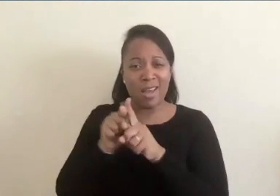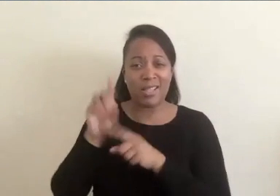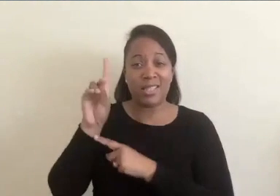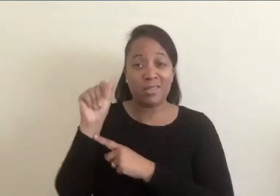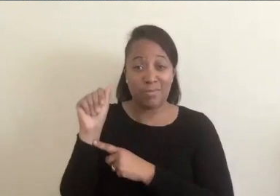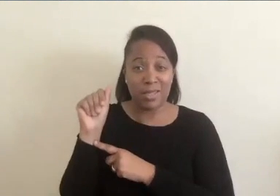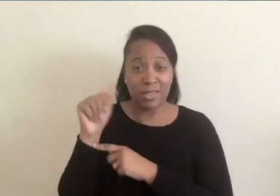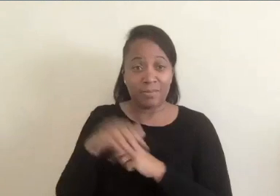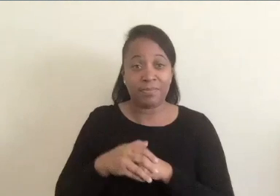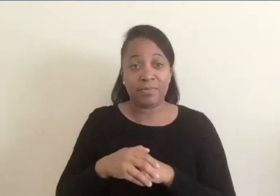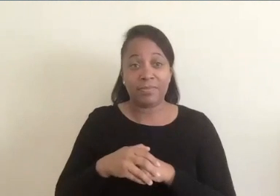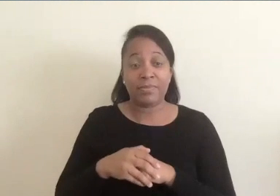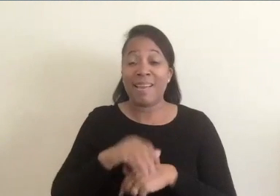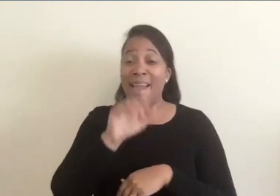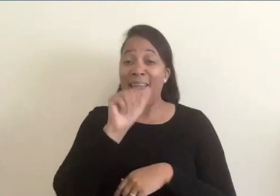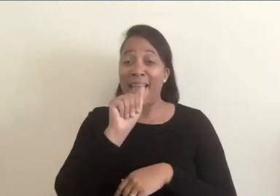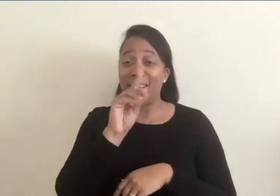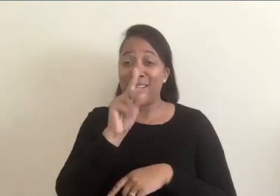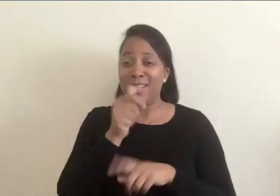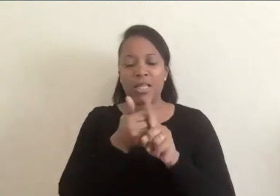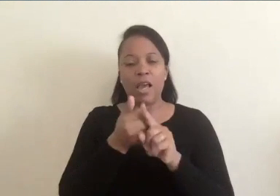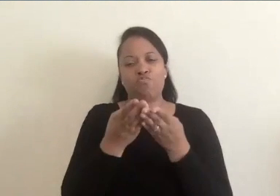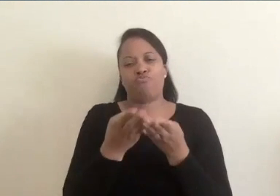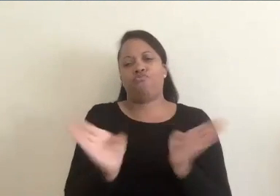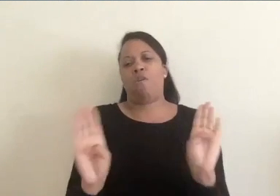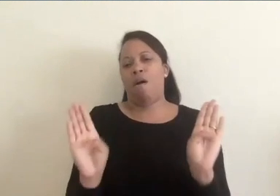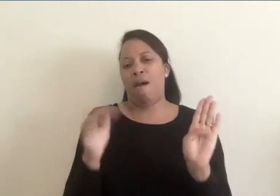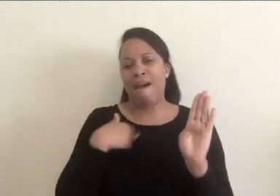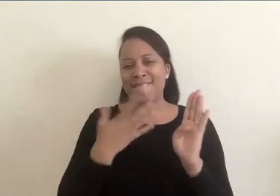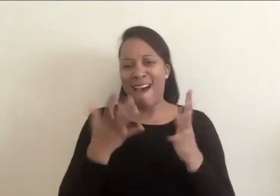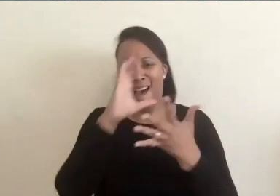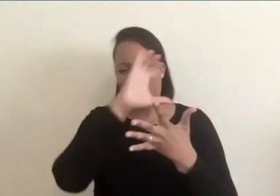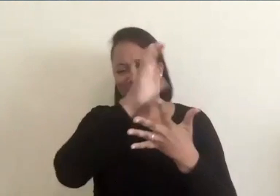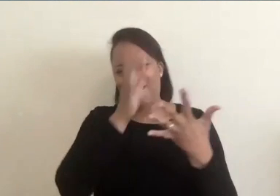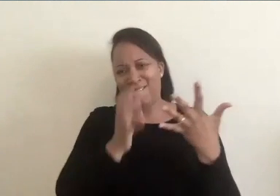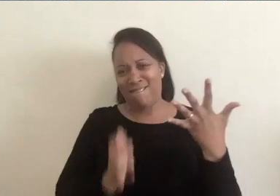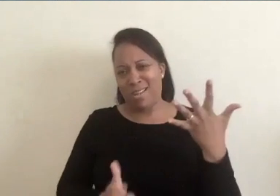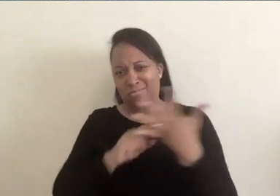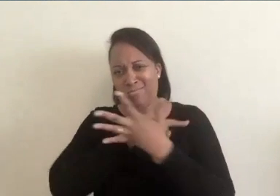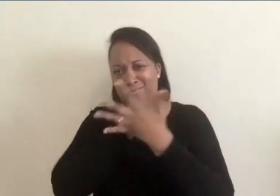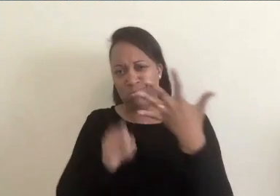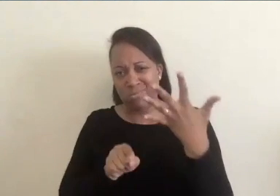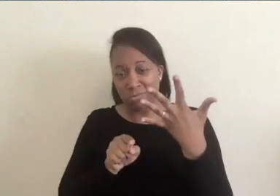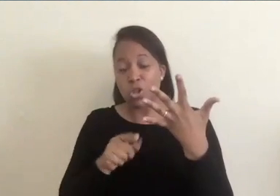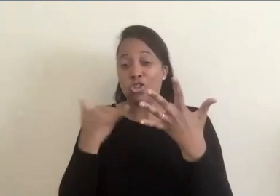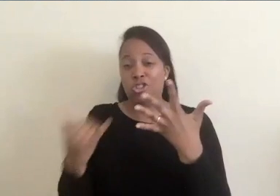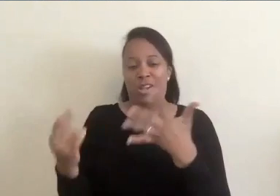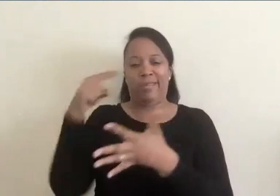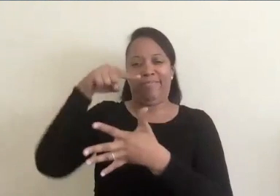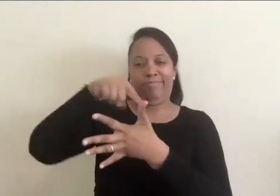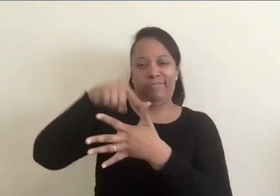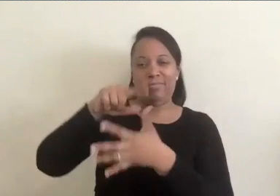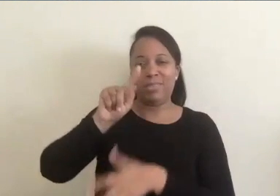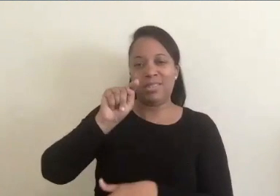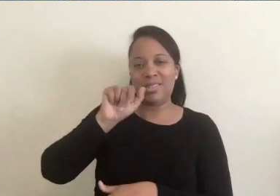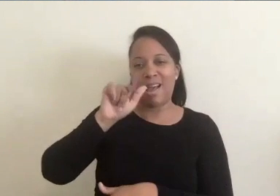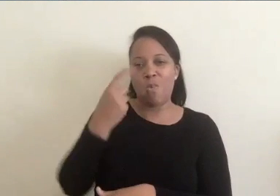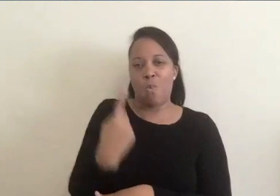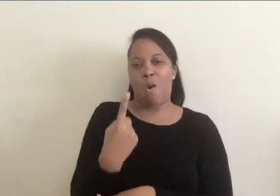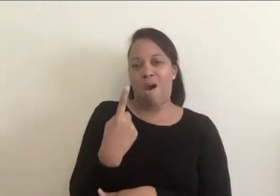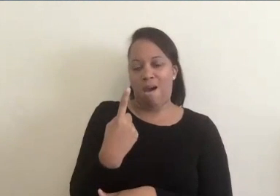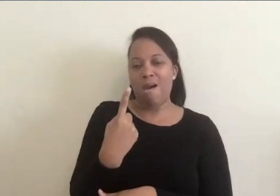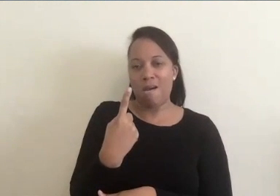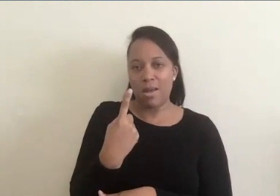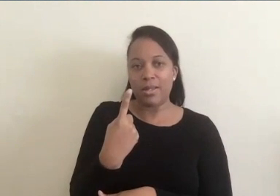disability. The ADA itself is pretty broad and has 5 different sections. Today, we're only talking about Title I,